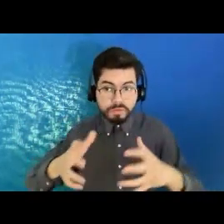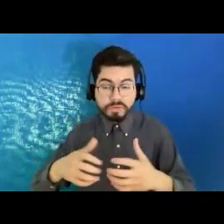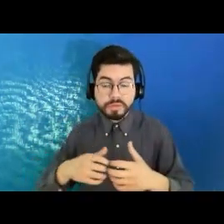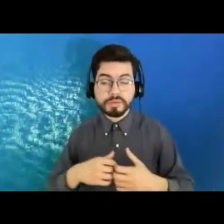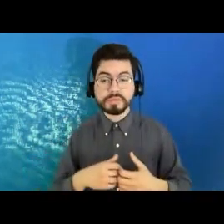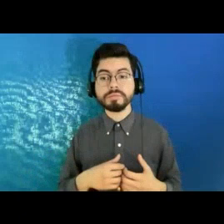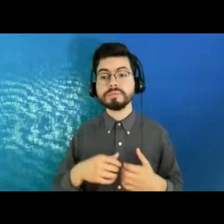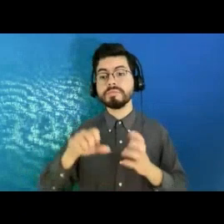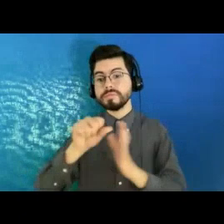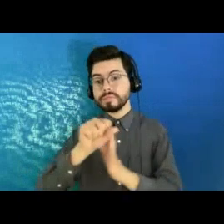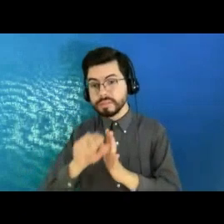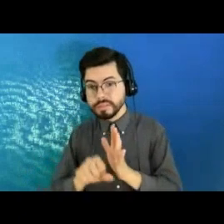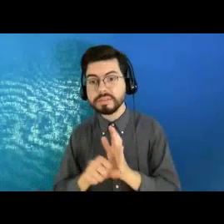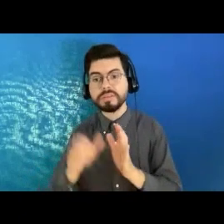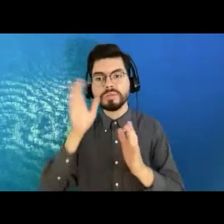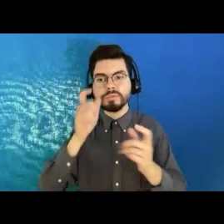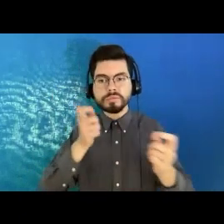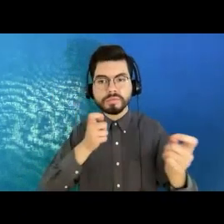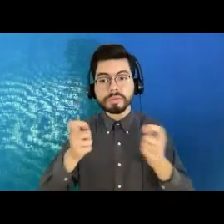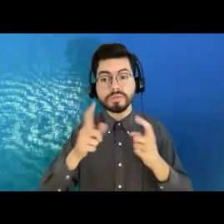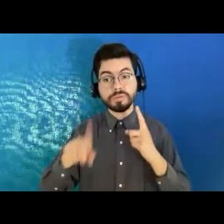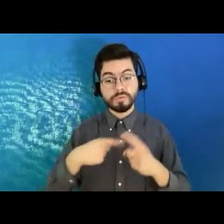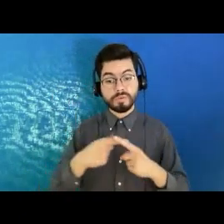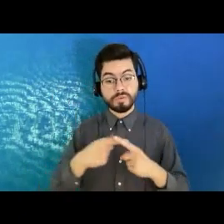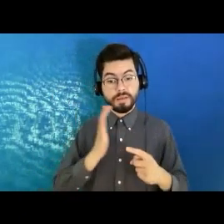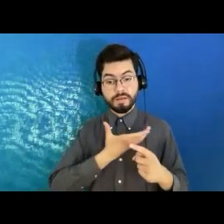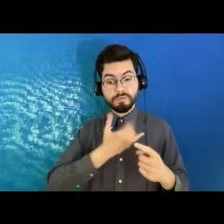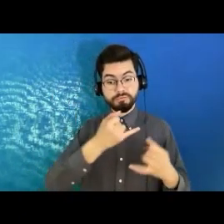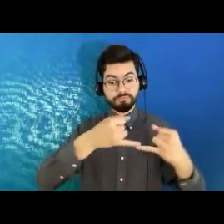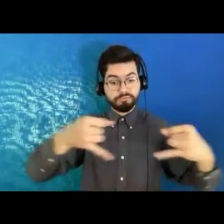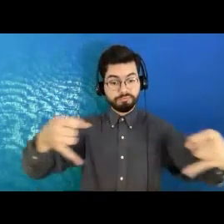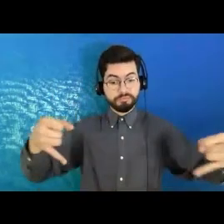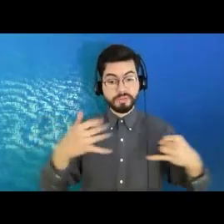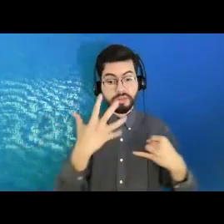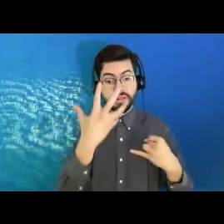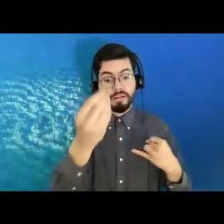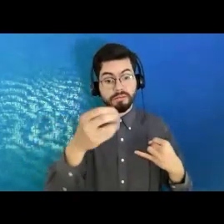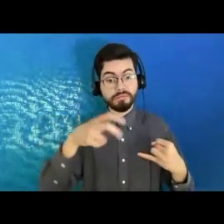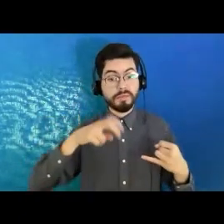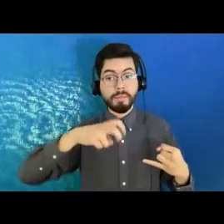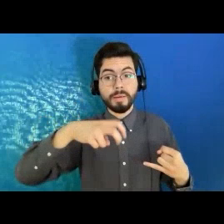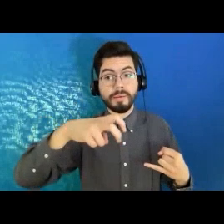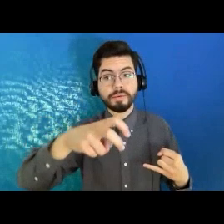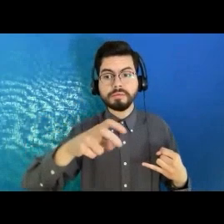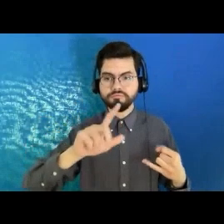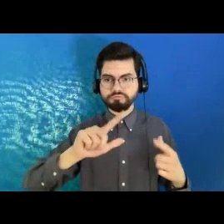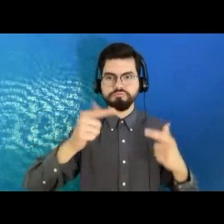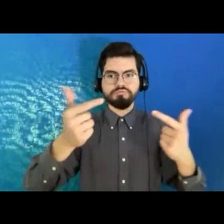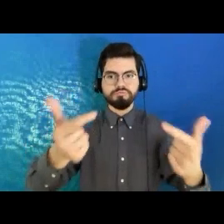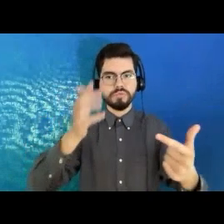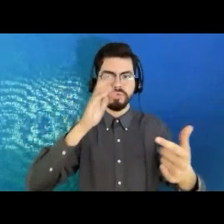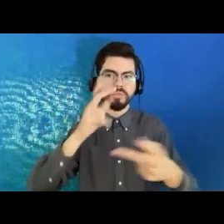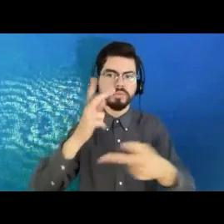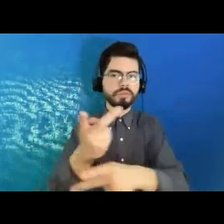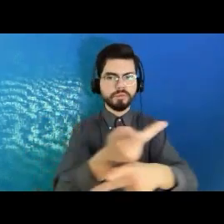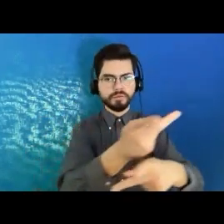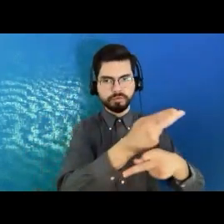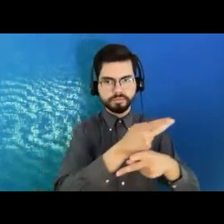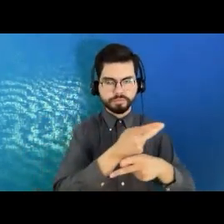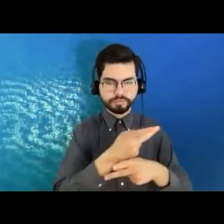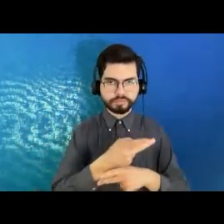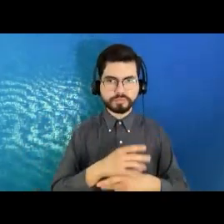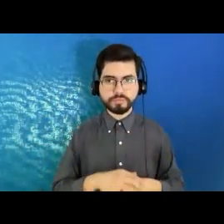cross into the state of Montana. So our EIS management plan is, like I said, is going to be coming out in a couple weeks. I have been